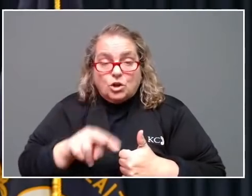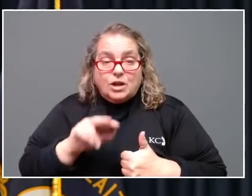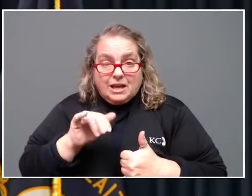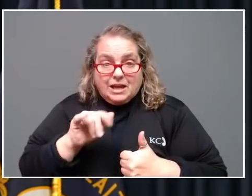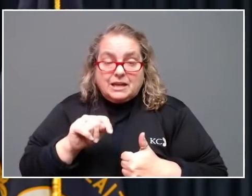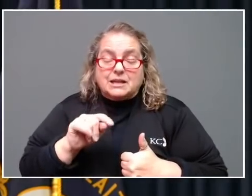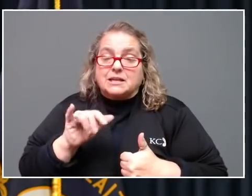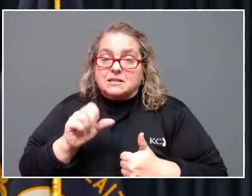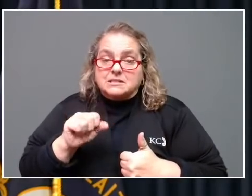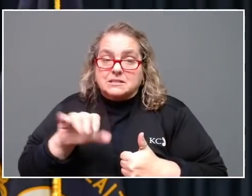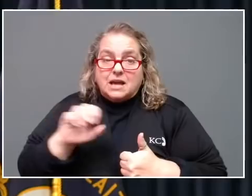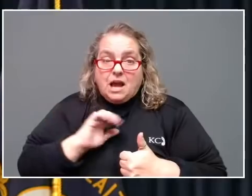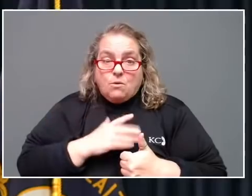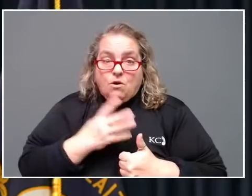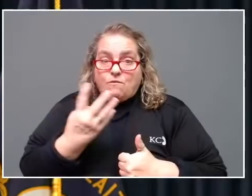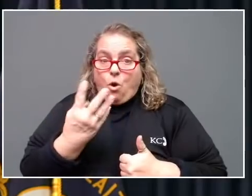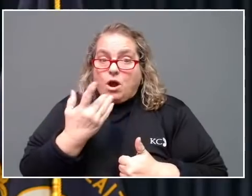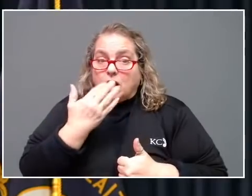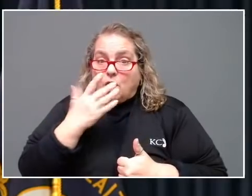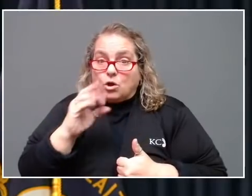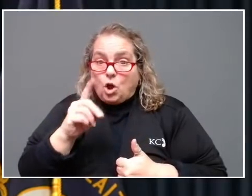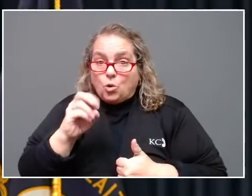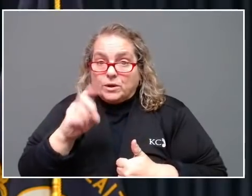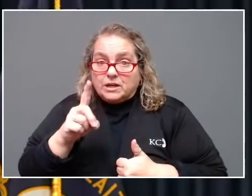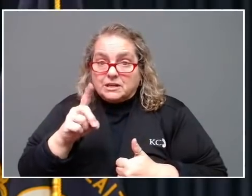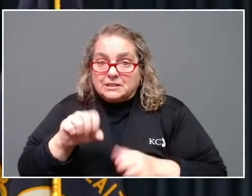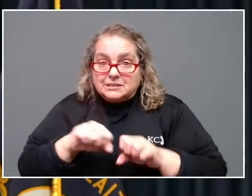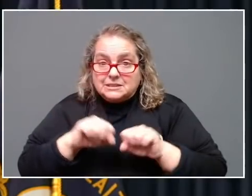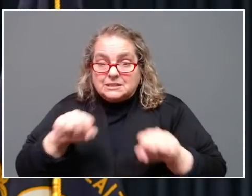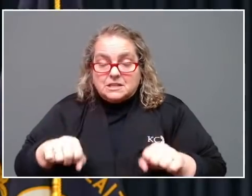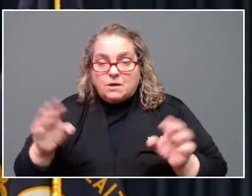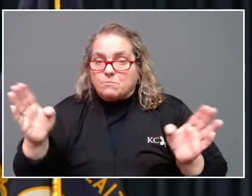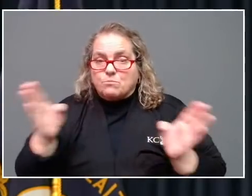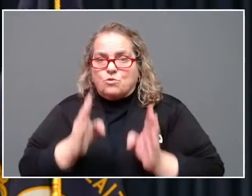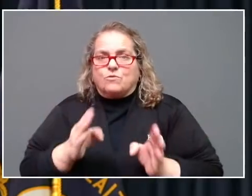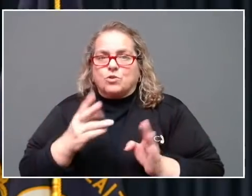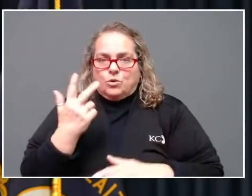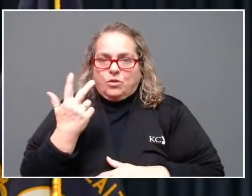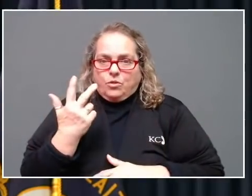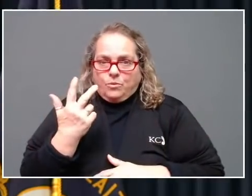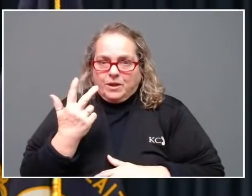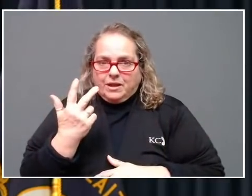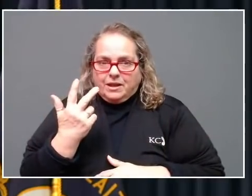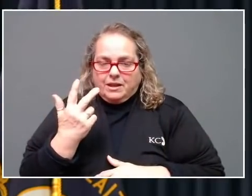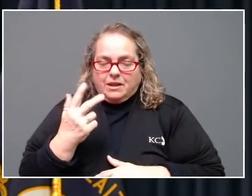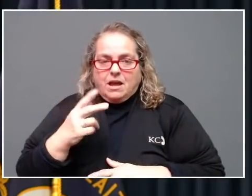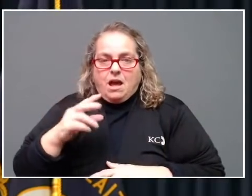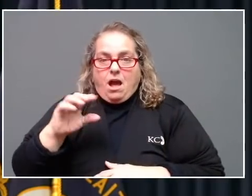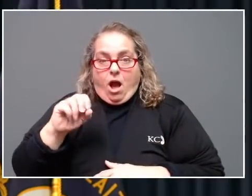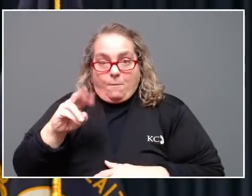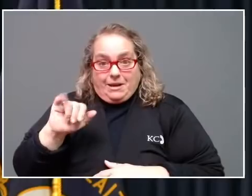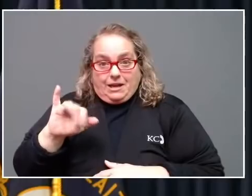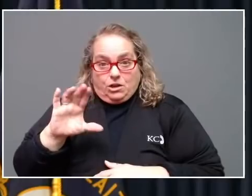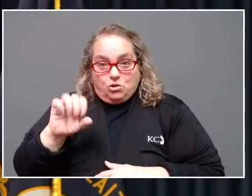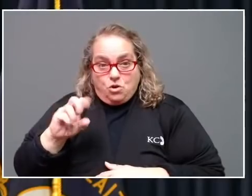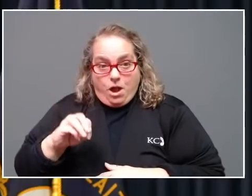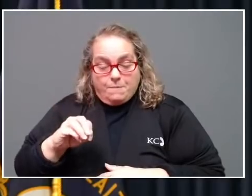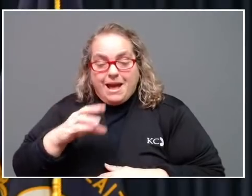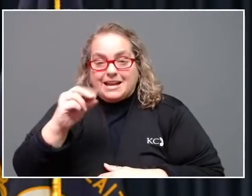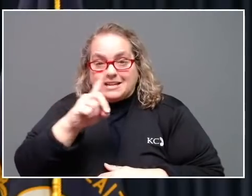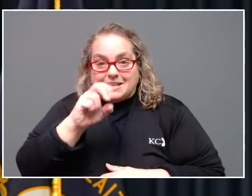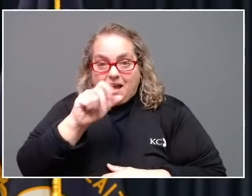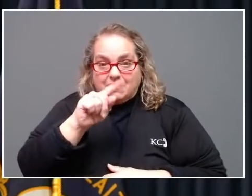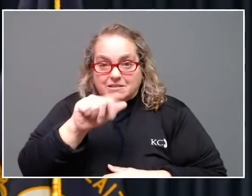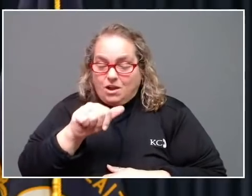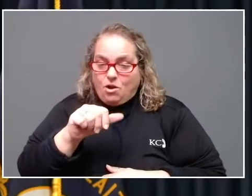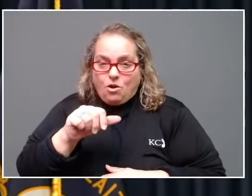4 color-coded system and moving it into 3. Given that with Omicron and really even Delta, you go through orange so fast on